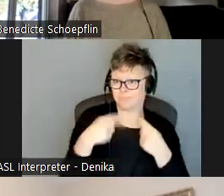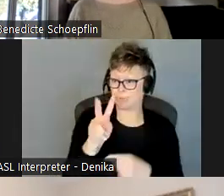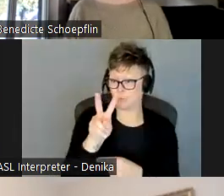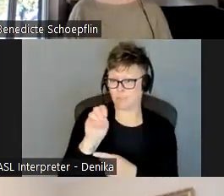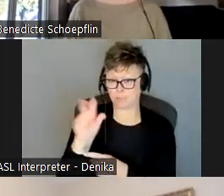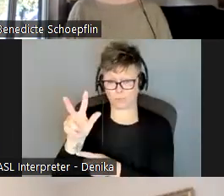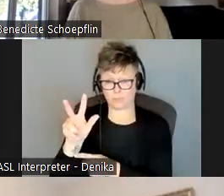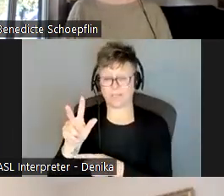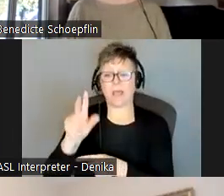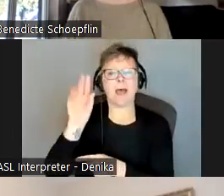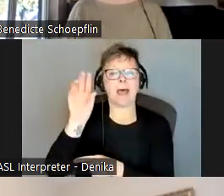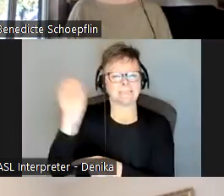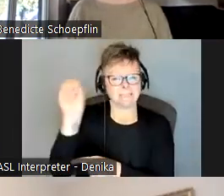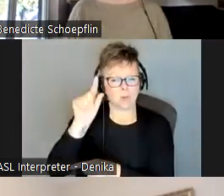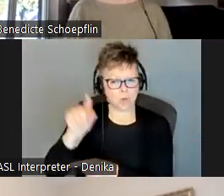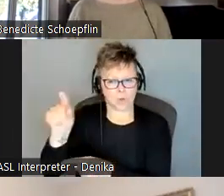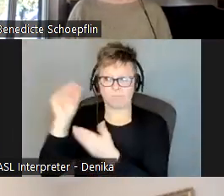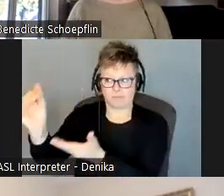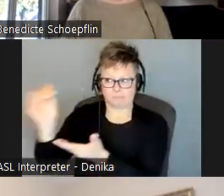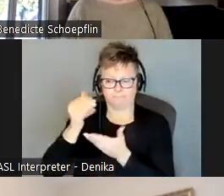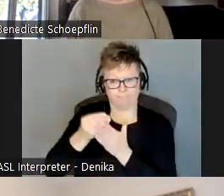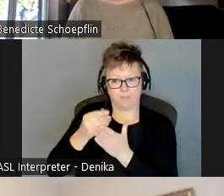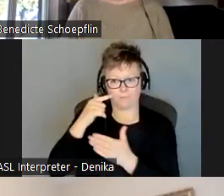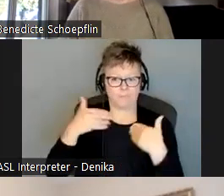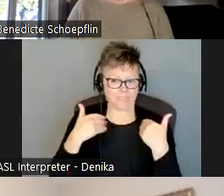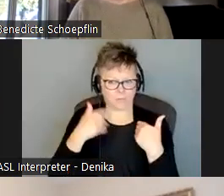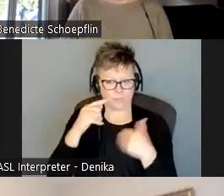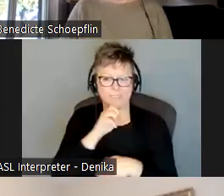Ontario government under the Ministry for Seniors and Accessibility.